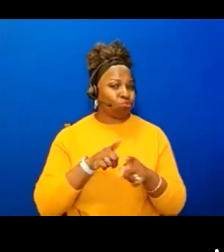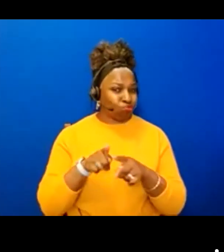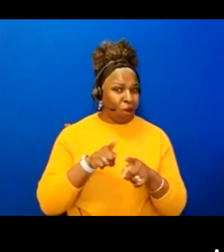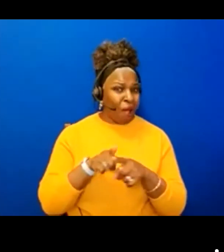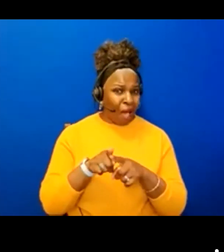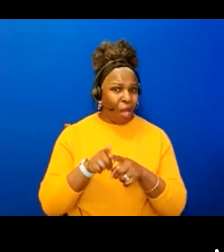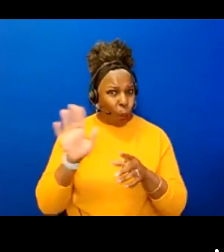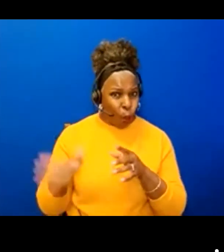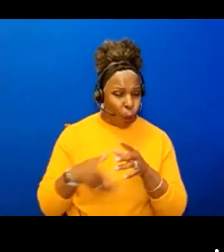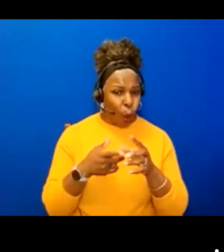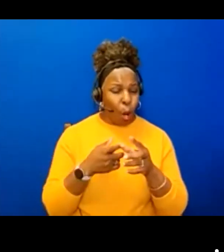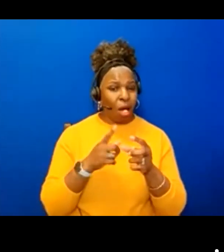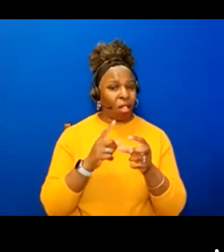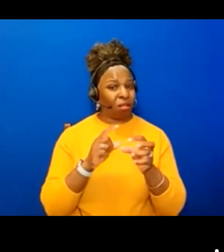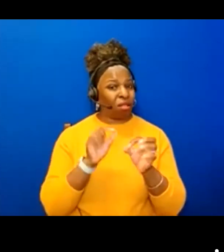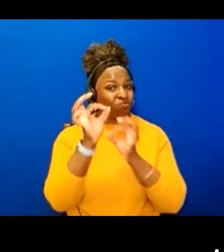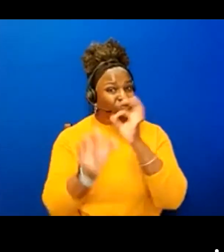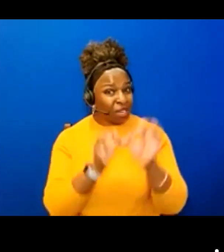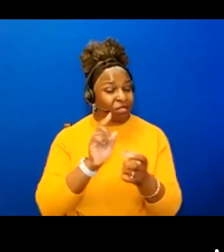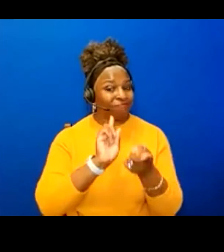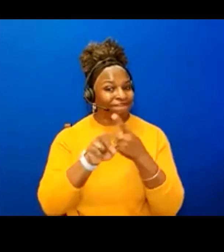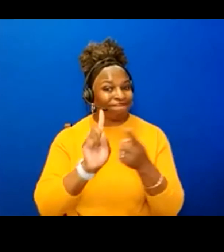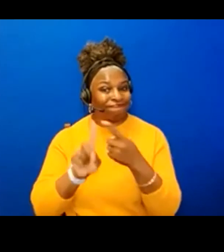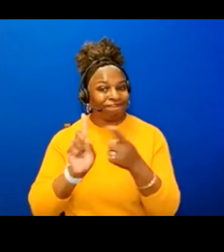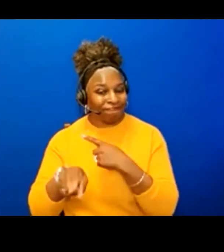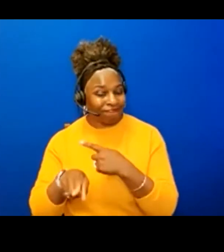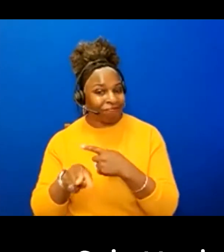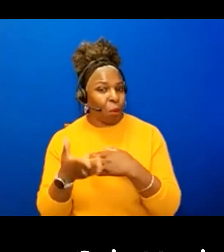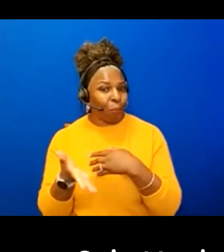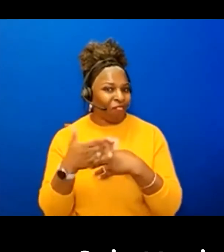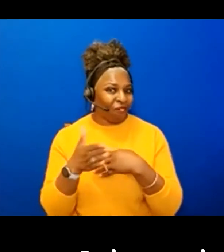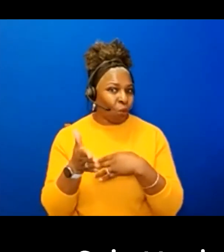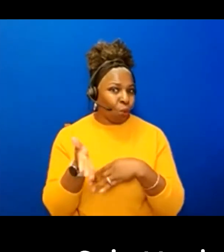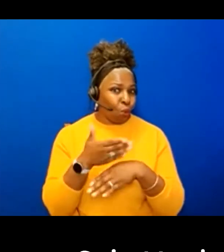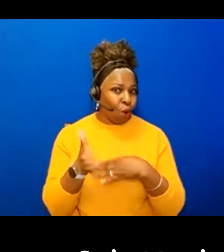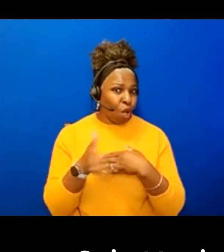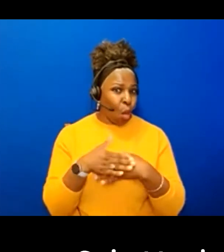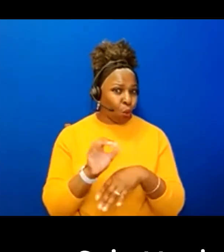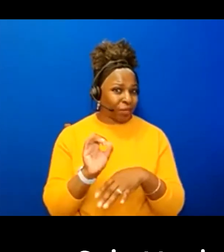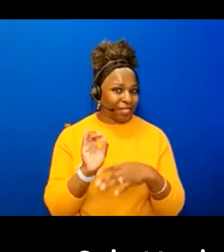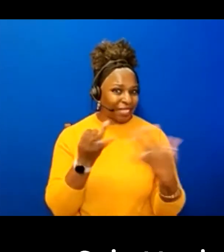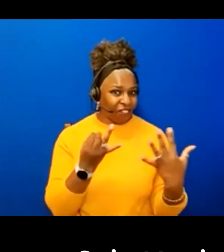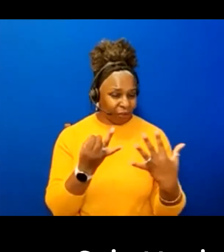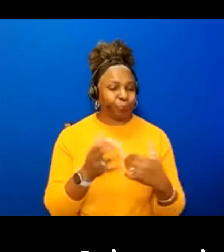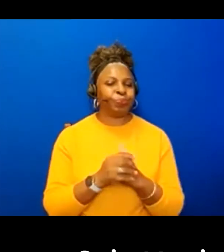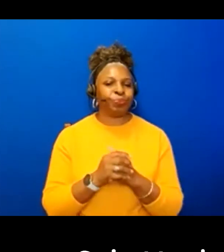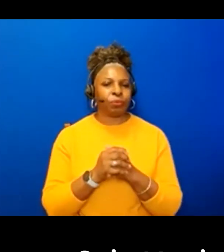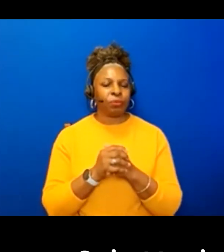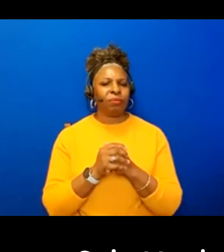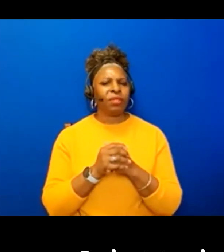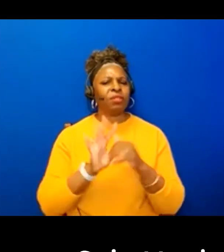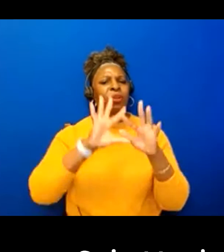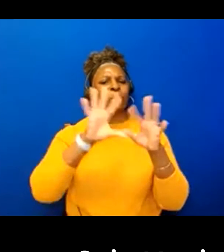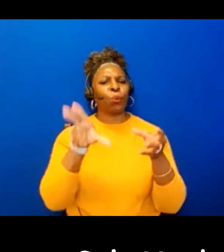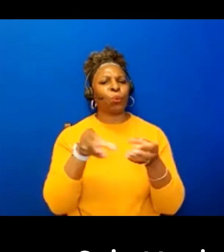run to time and closing the session at 7. So just to give you an overview of what's going to happen in the